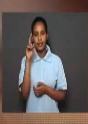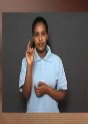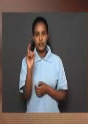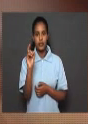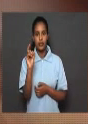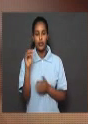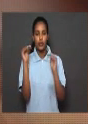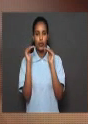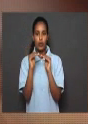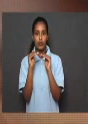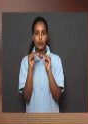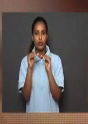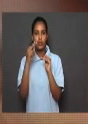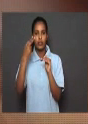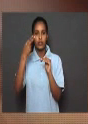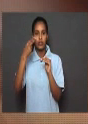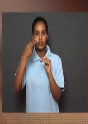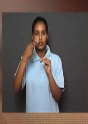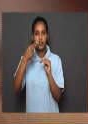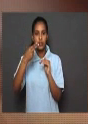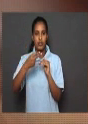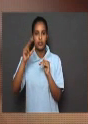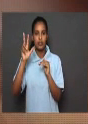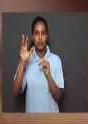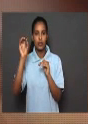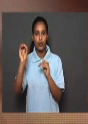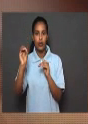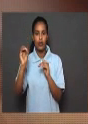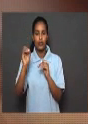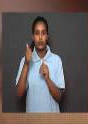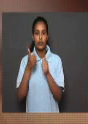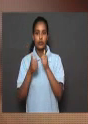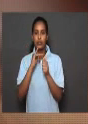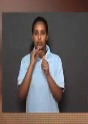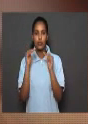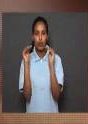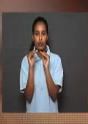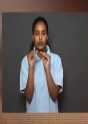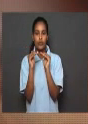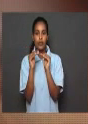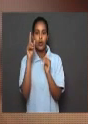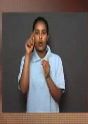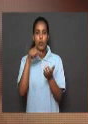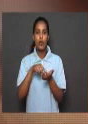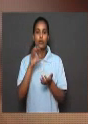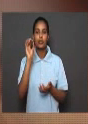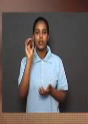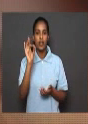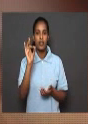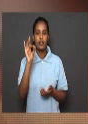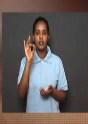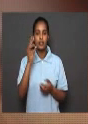X equals hydronium concentration, which is equal to